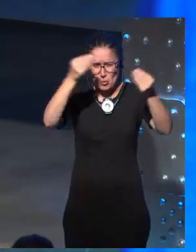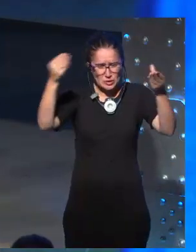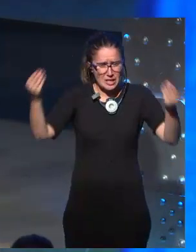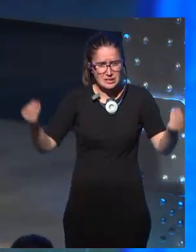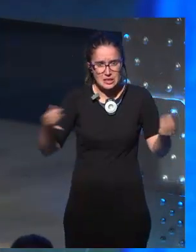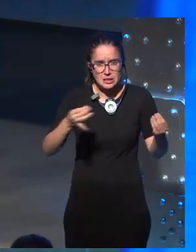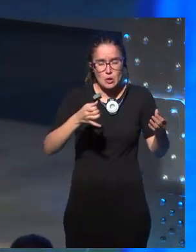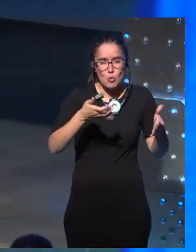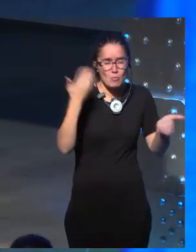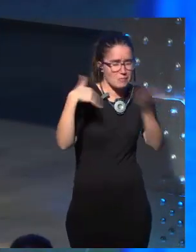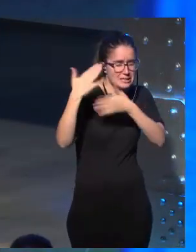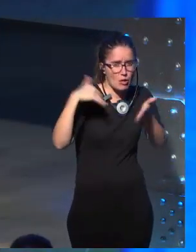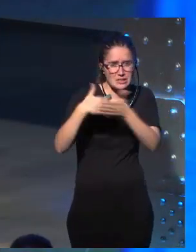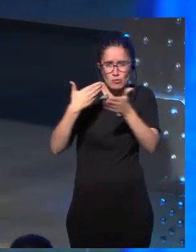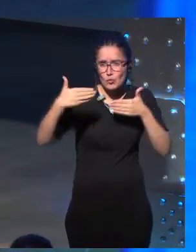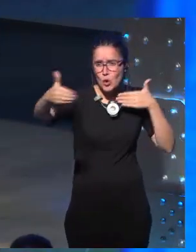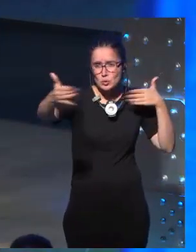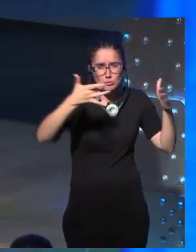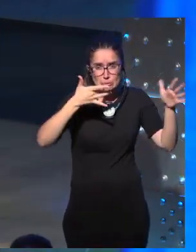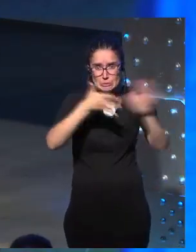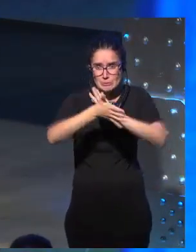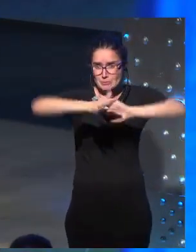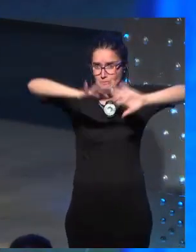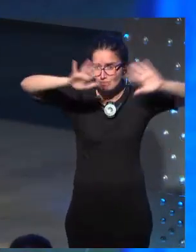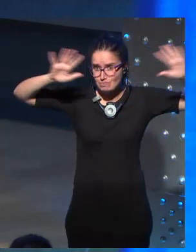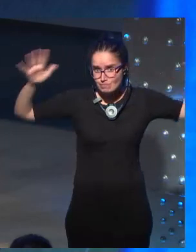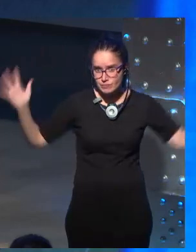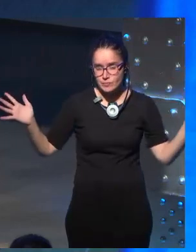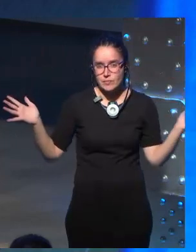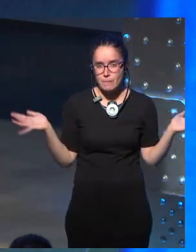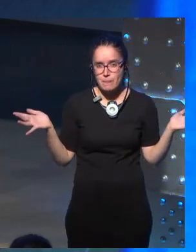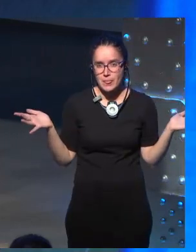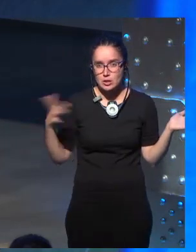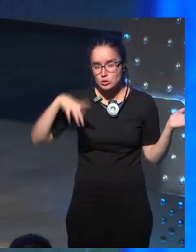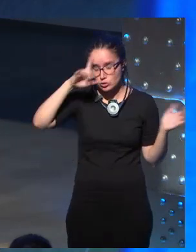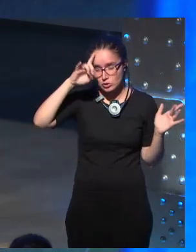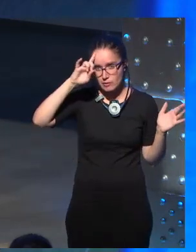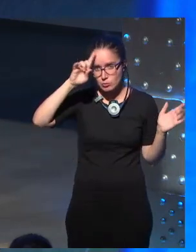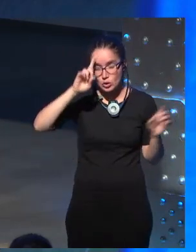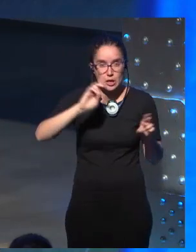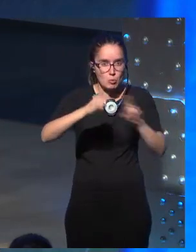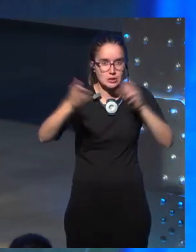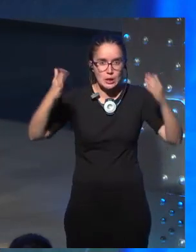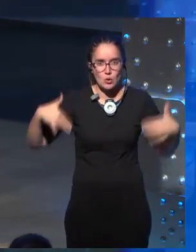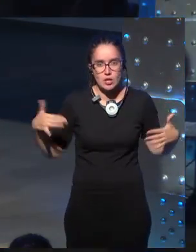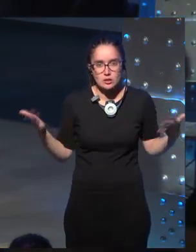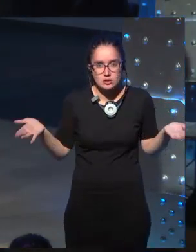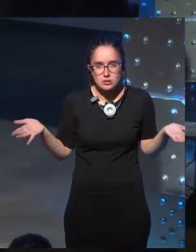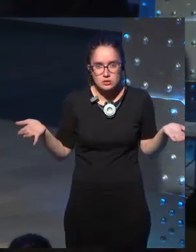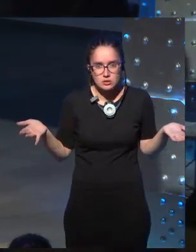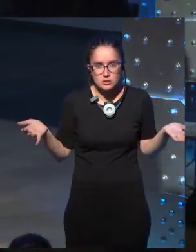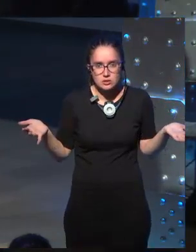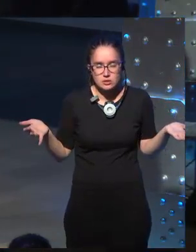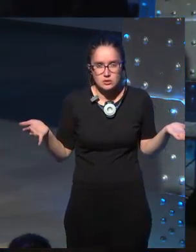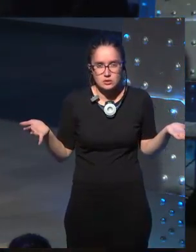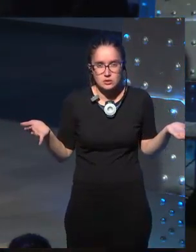future. Maybe. We do not know. We don't have the answer to that, and we haven't been far enough